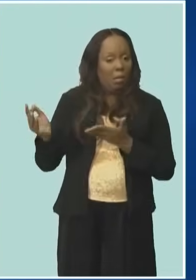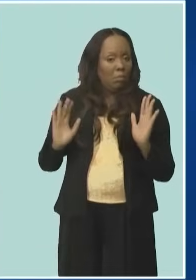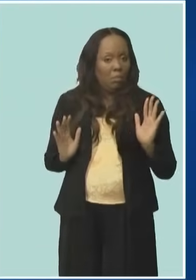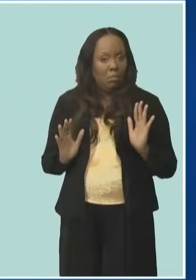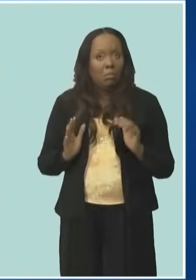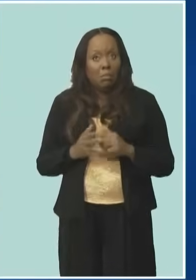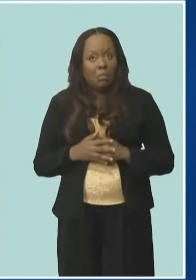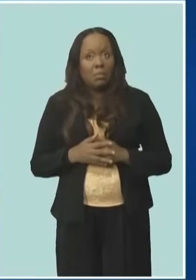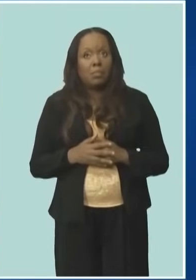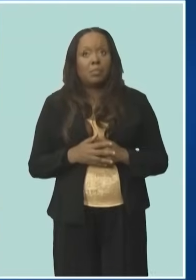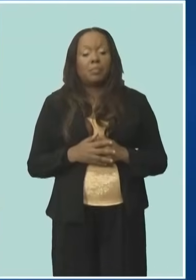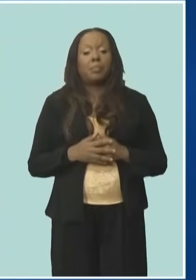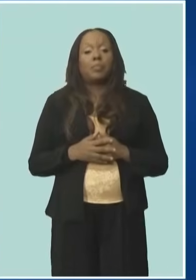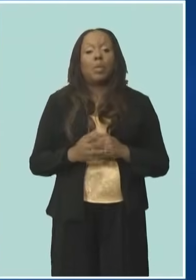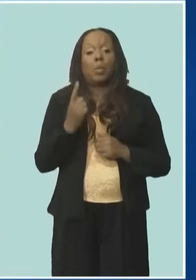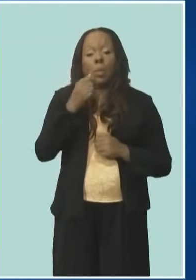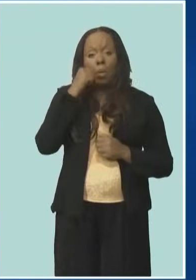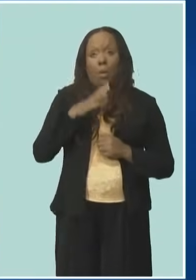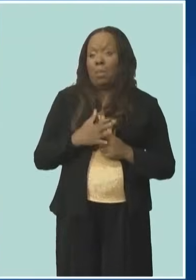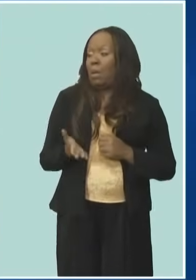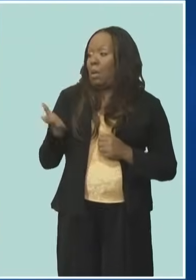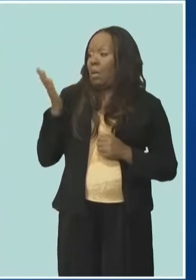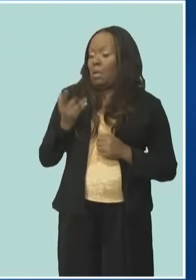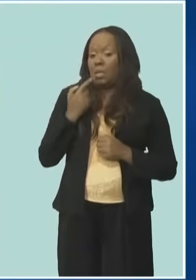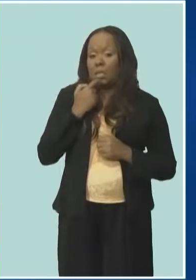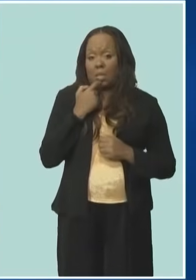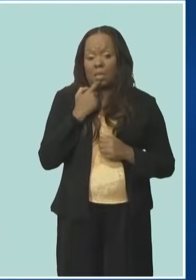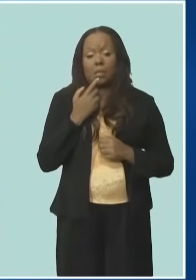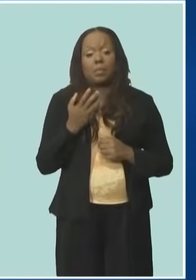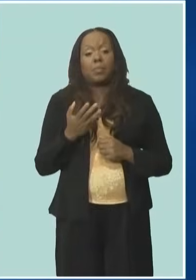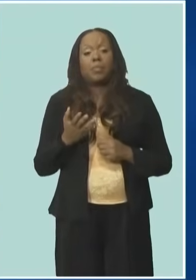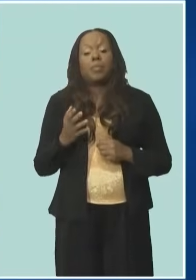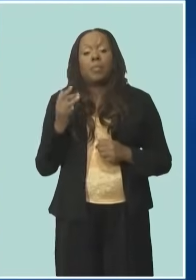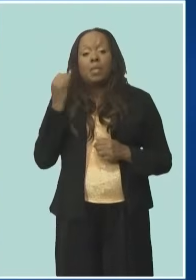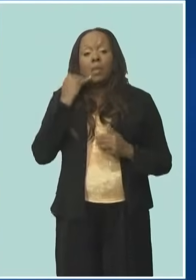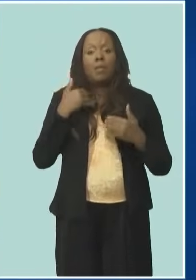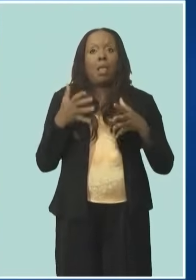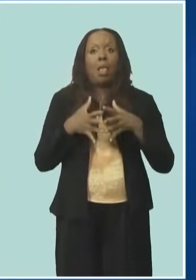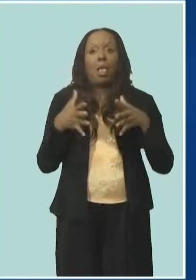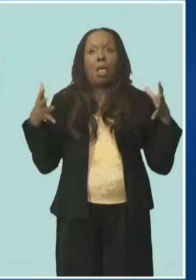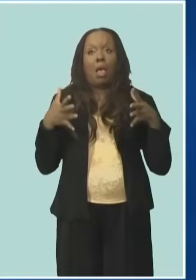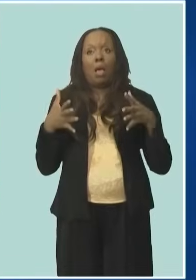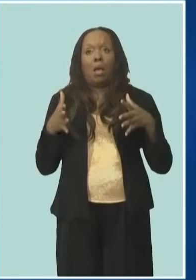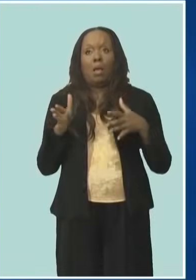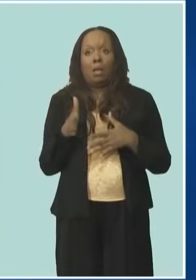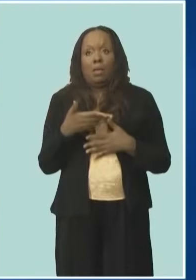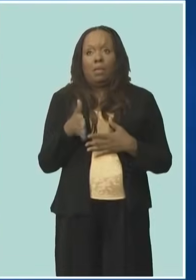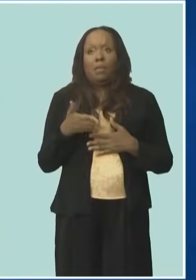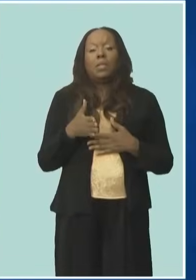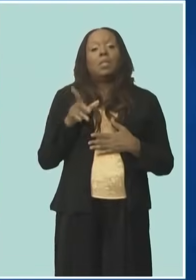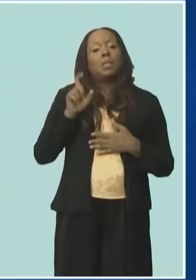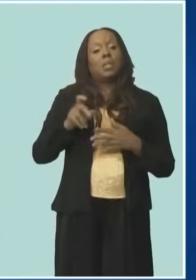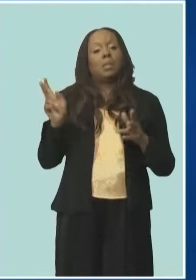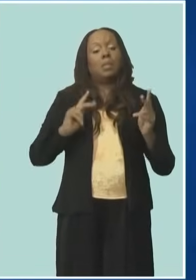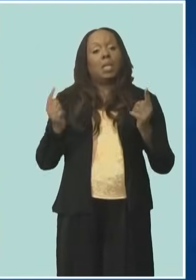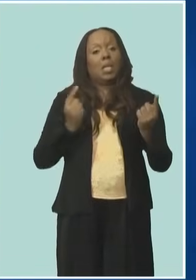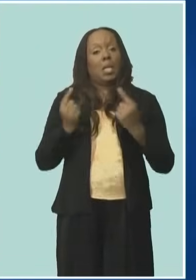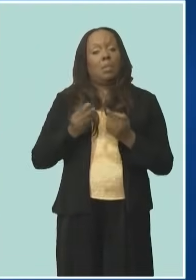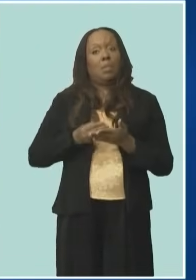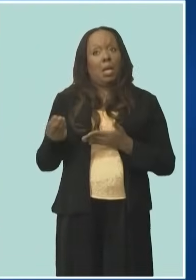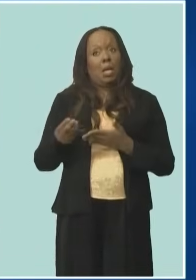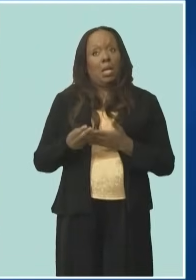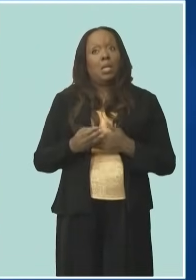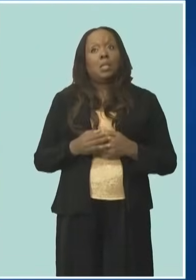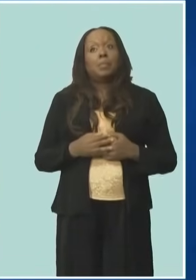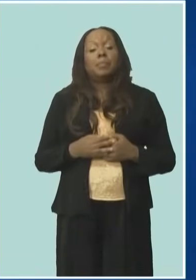prices. Vendor Renewable says those vendors who have that quantity of fresh fish need consumers to come and buy.